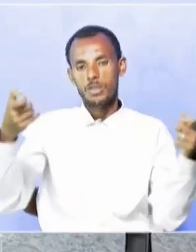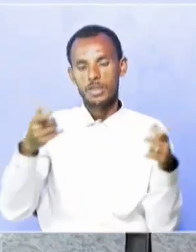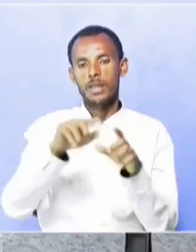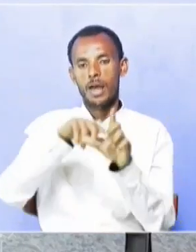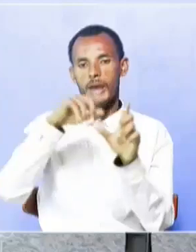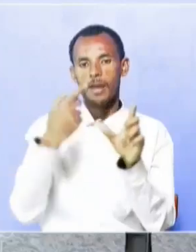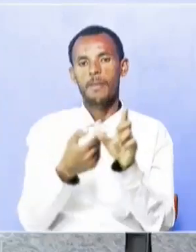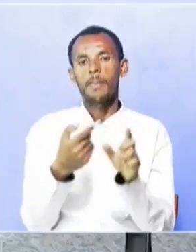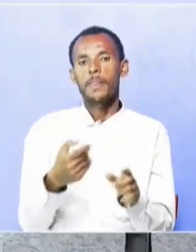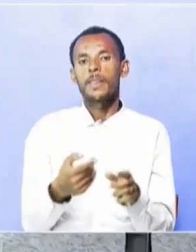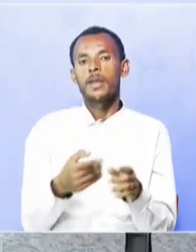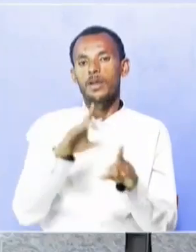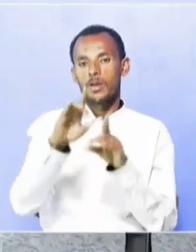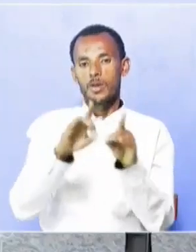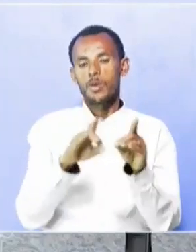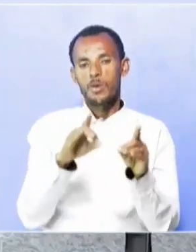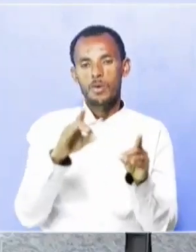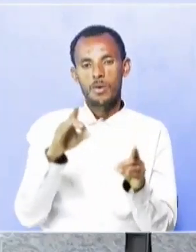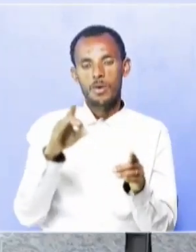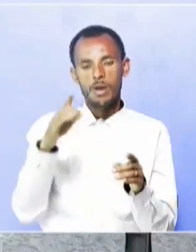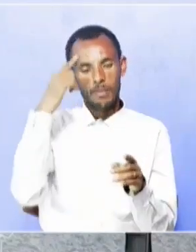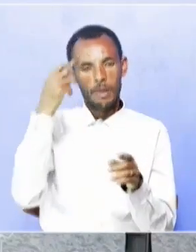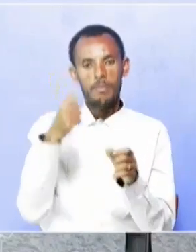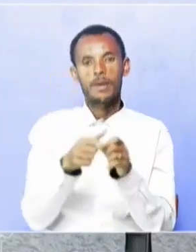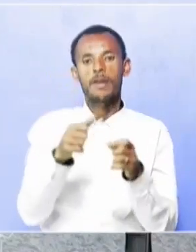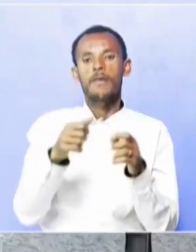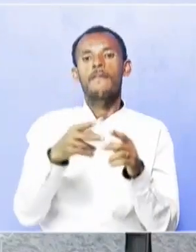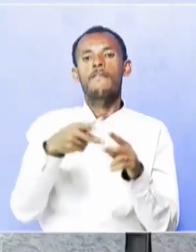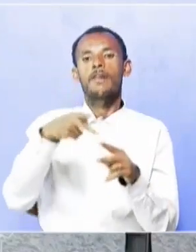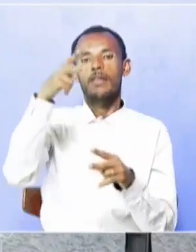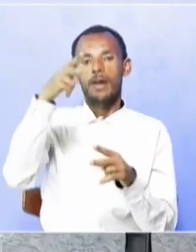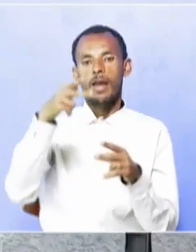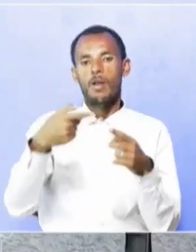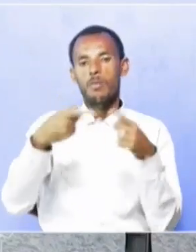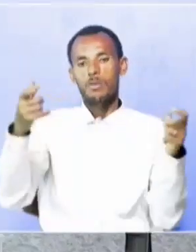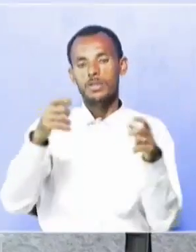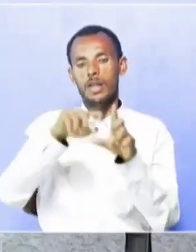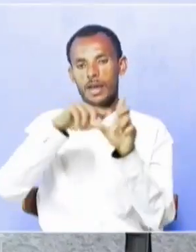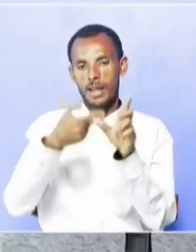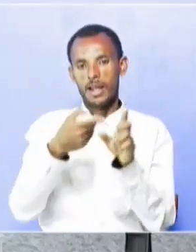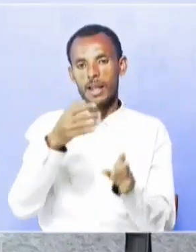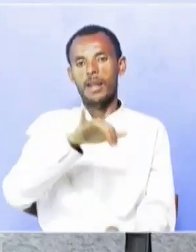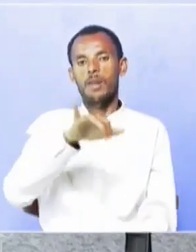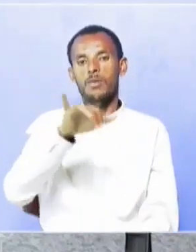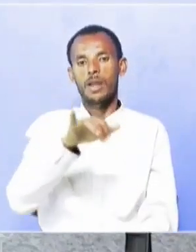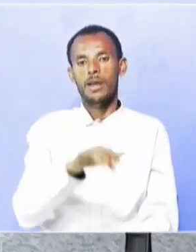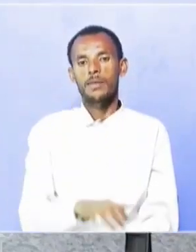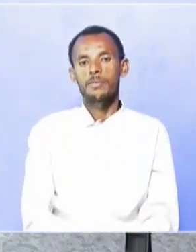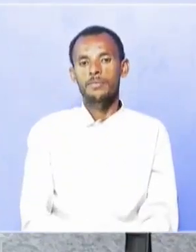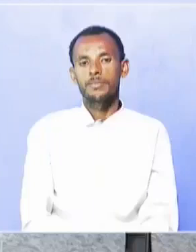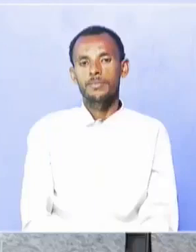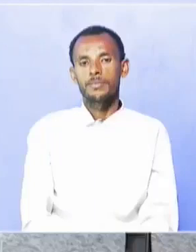right? Do you remember what this vertically opposite angles looks like?